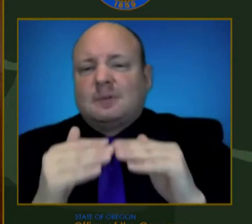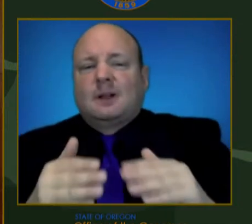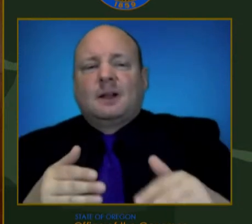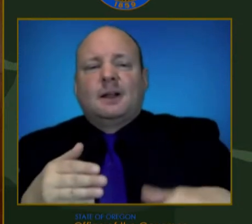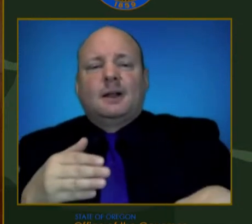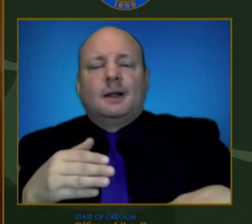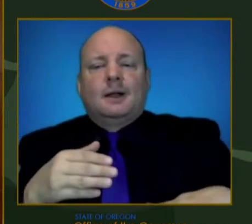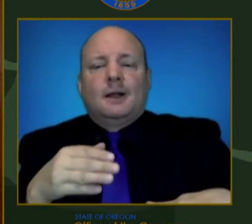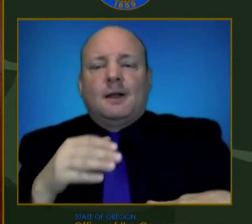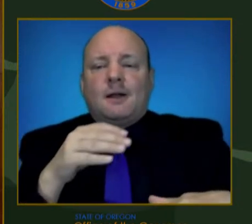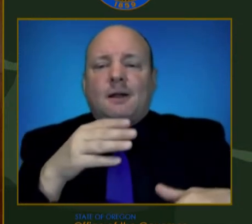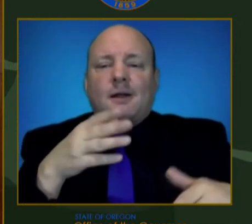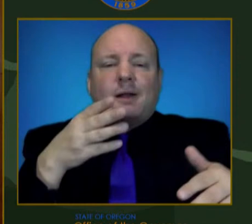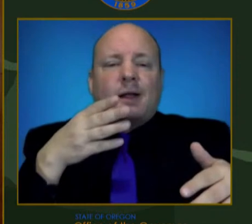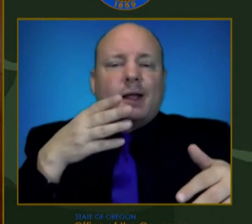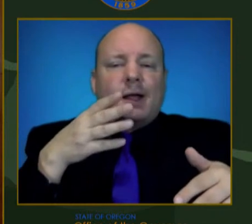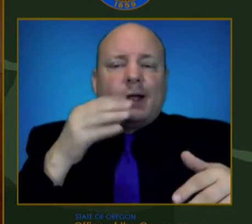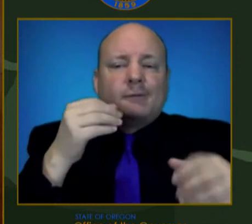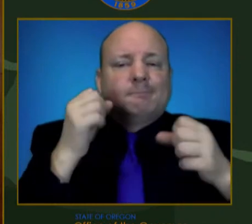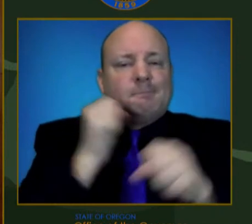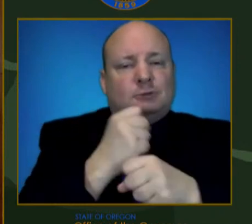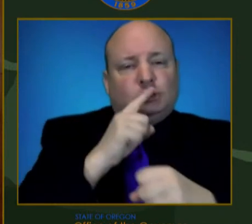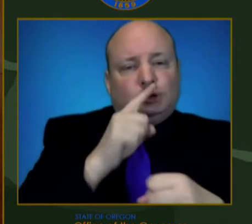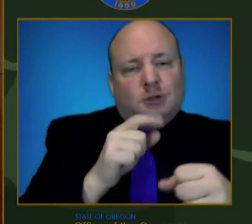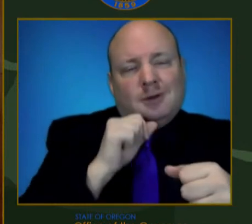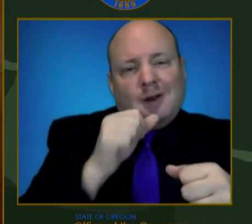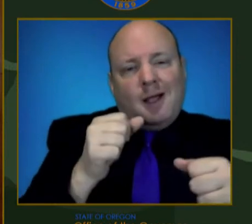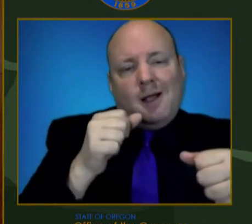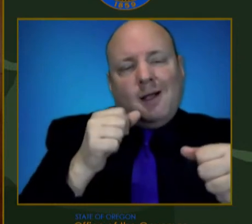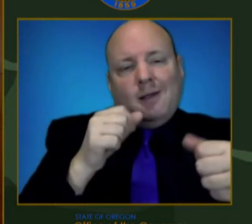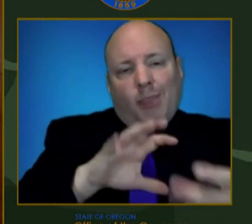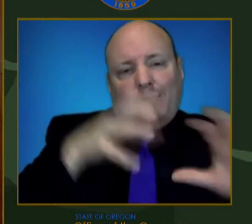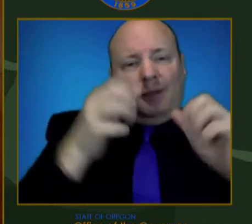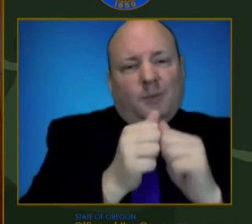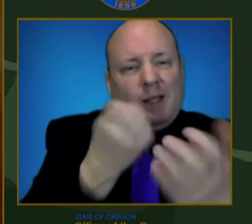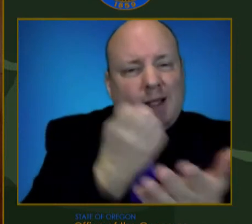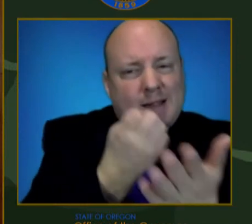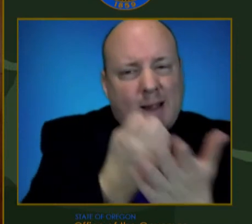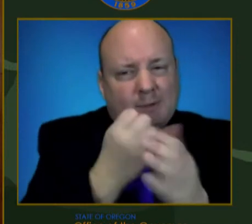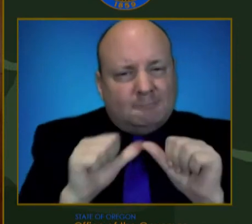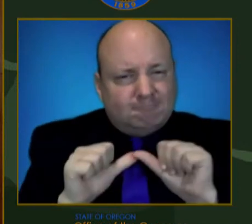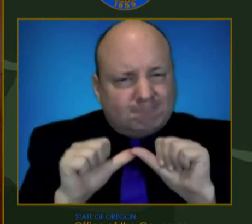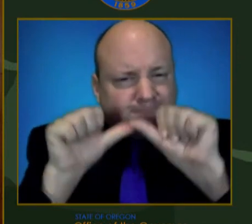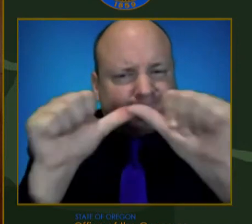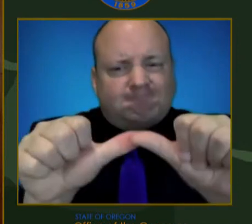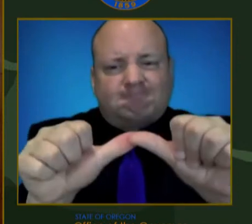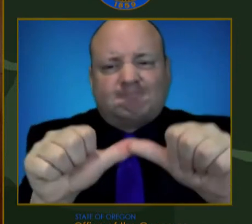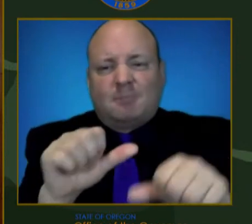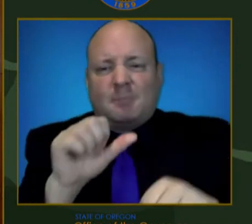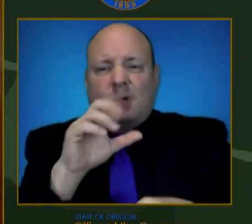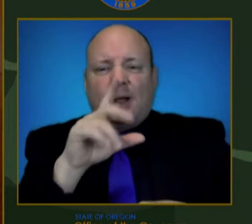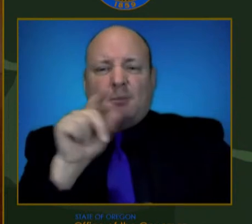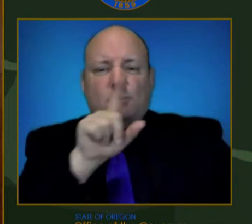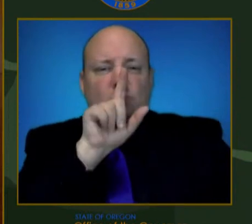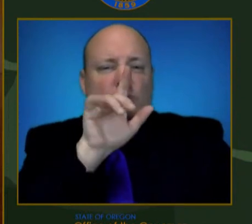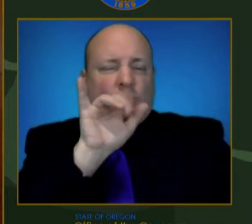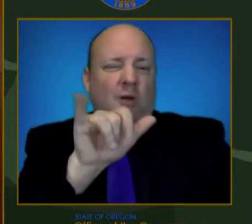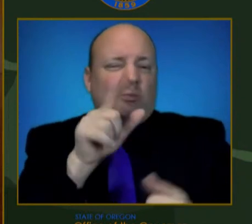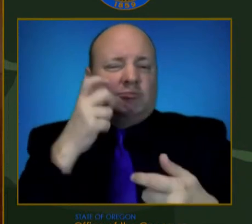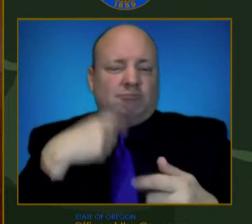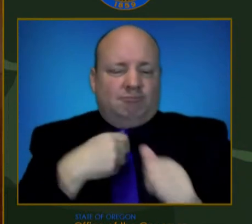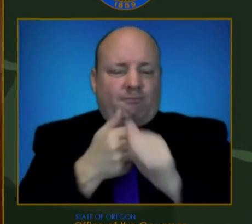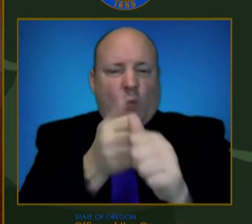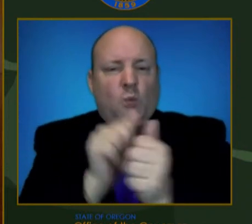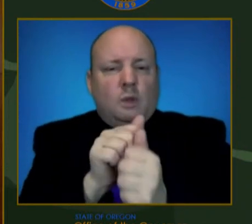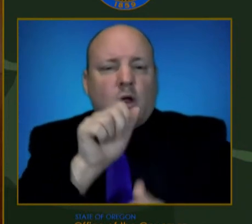significant investment in affordable housing. These three investments work together to ensure